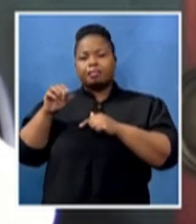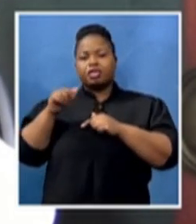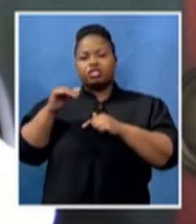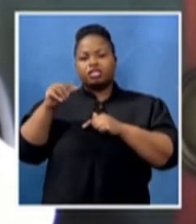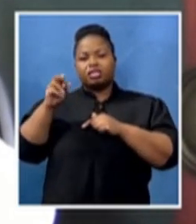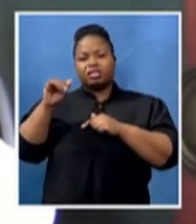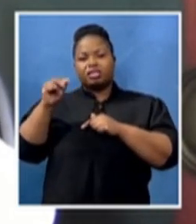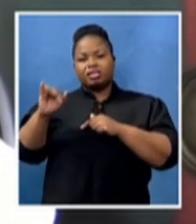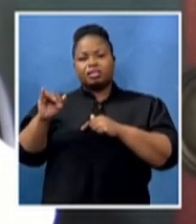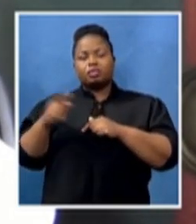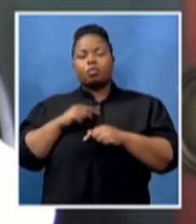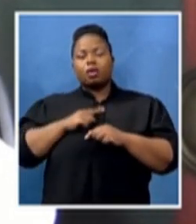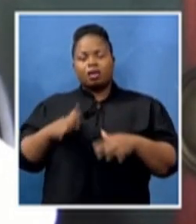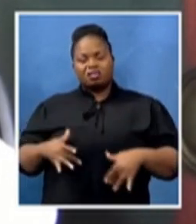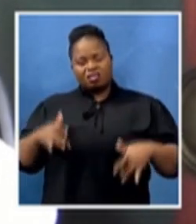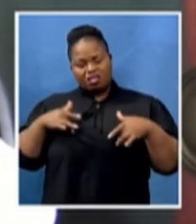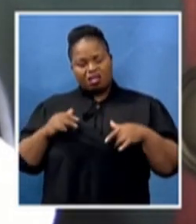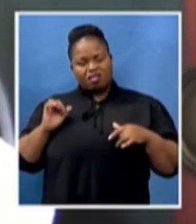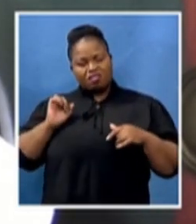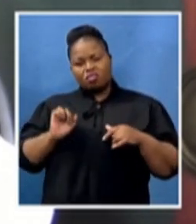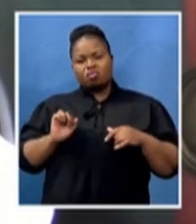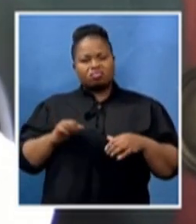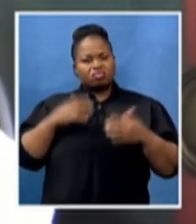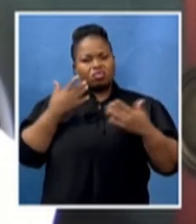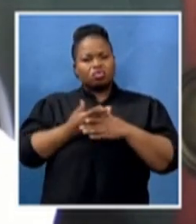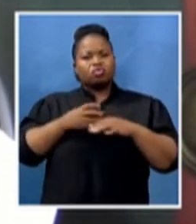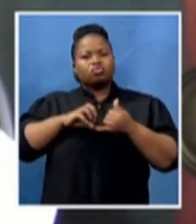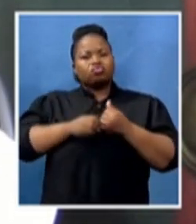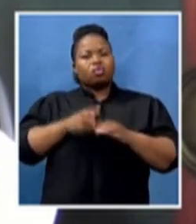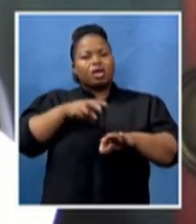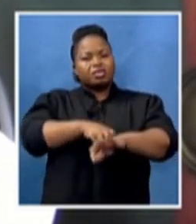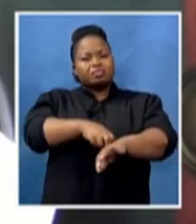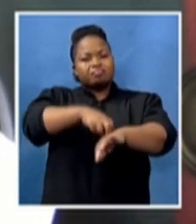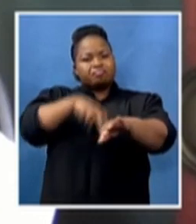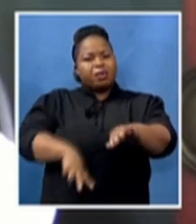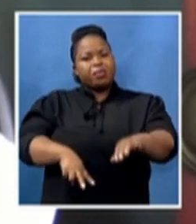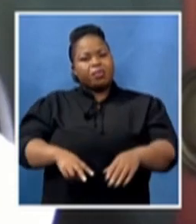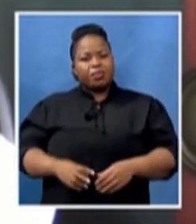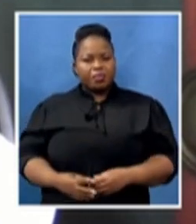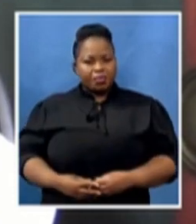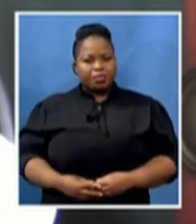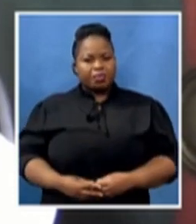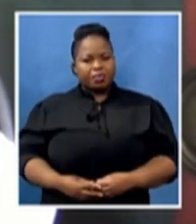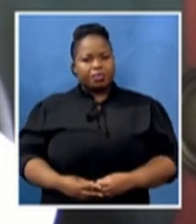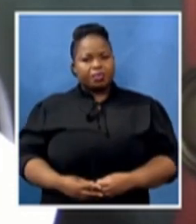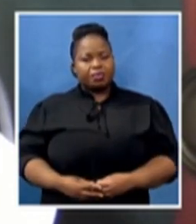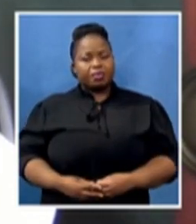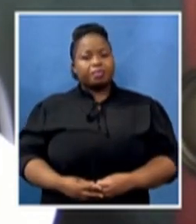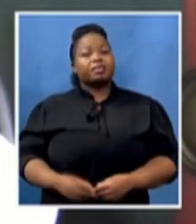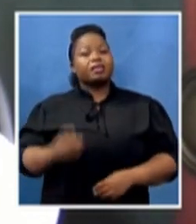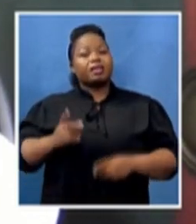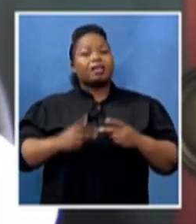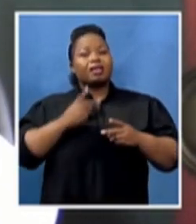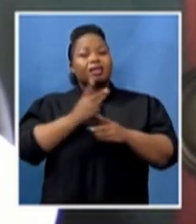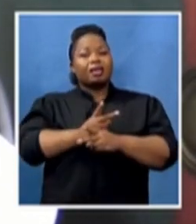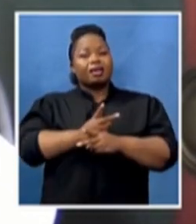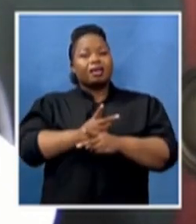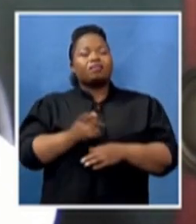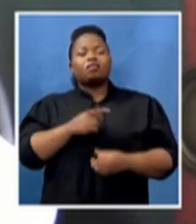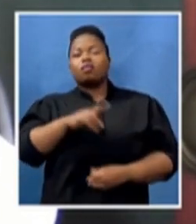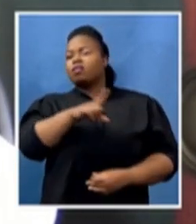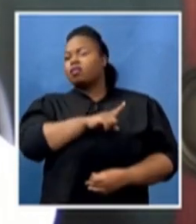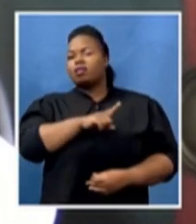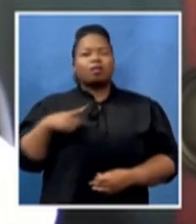oppressors' knee off our necks. And for far too long, gender-based violence is